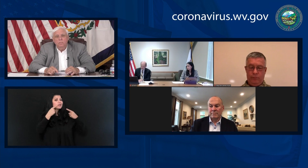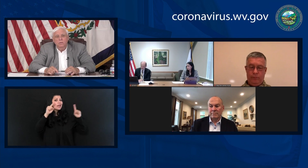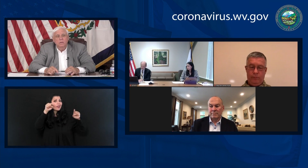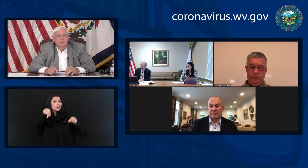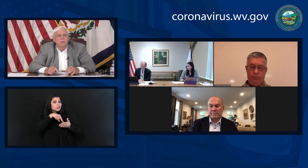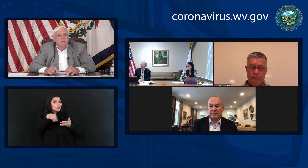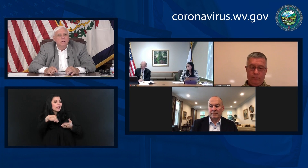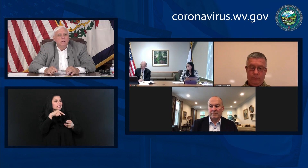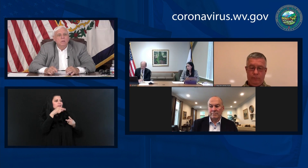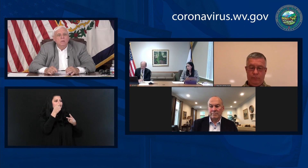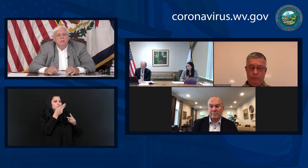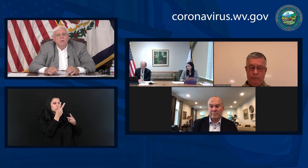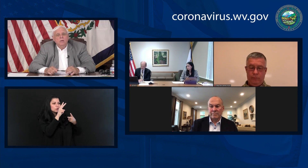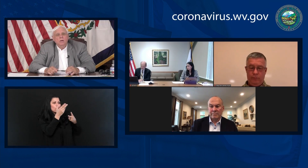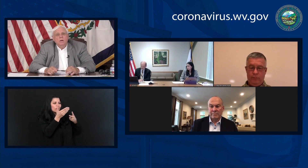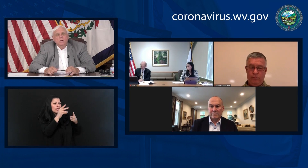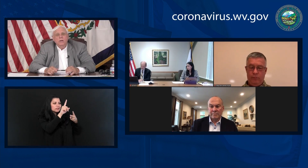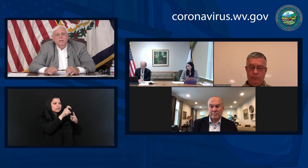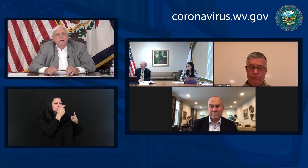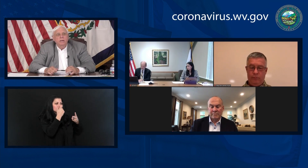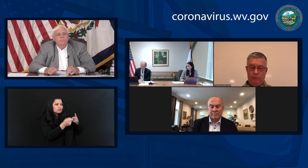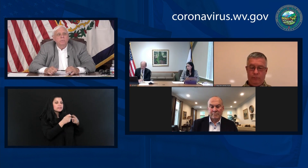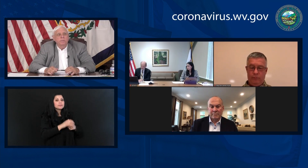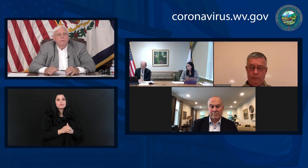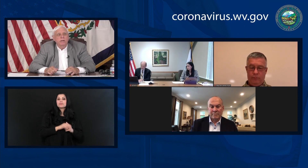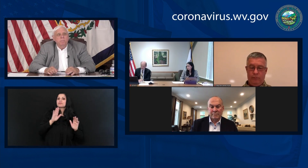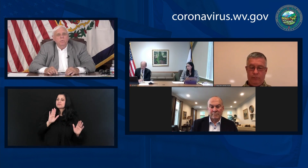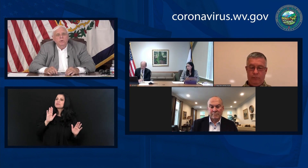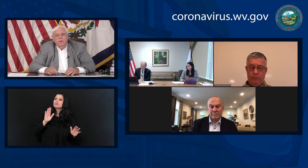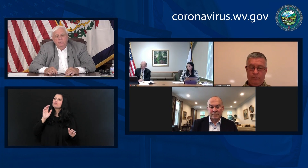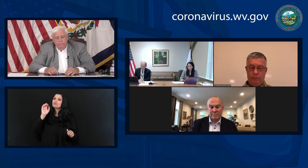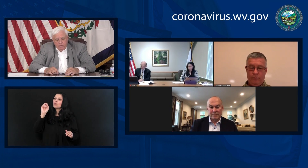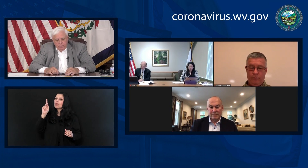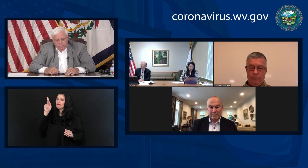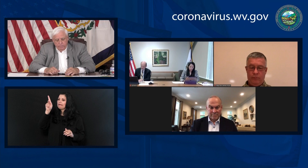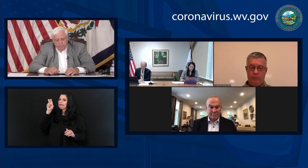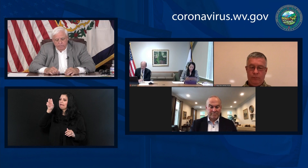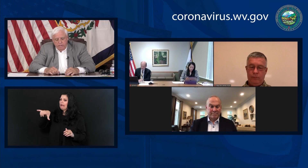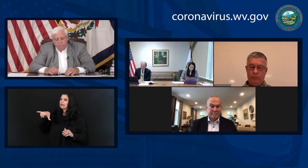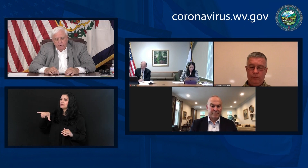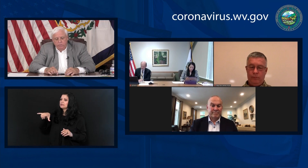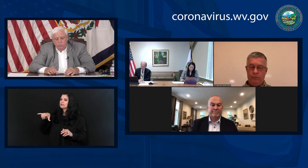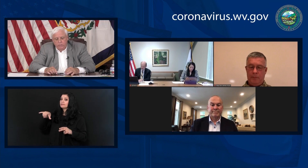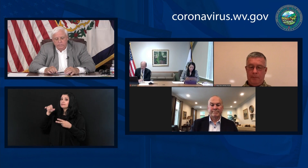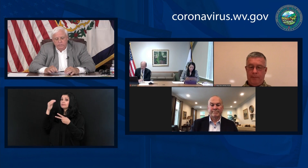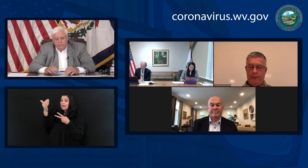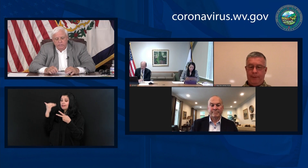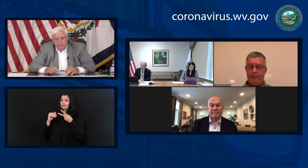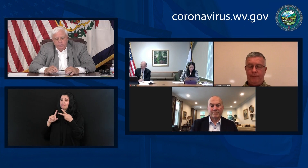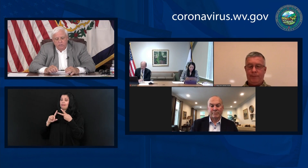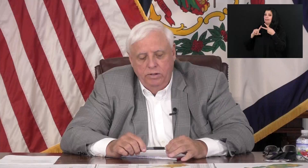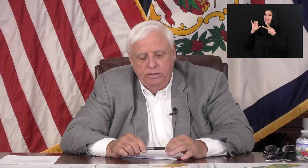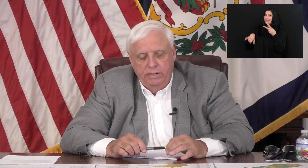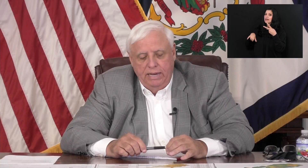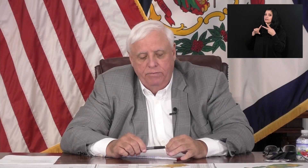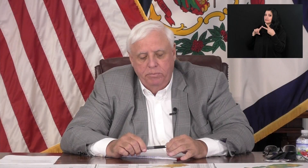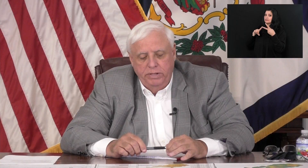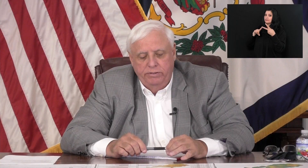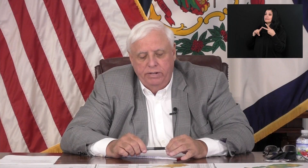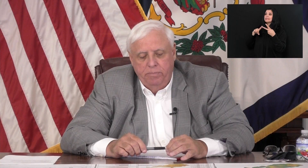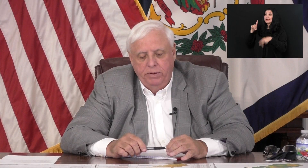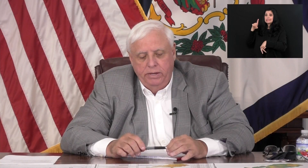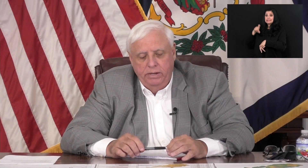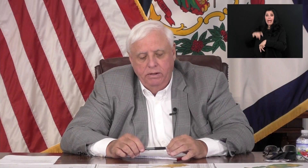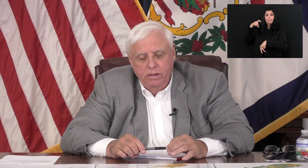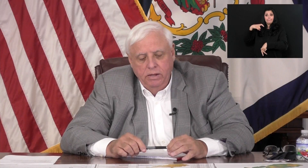things I'm interested in. Thank you, Governor. Okay, Kenny, from the standpoint of the second part of the question, is it time for